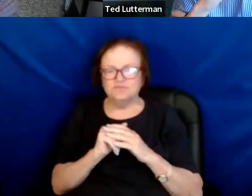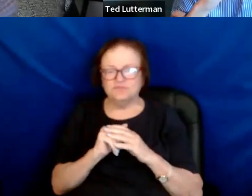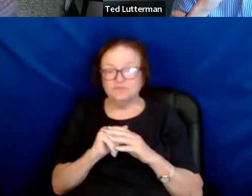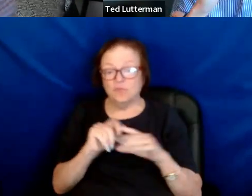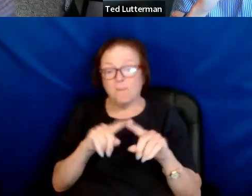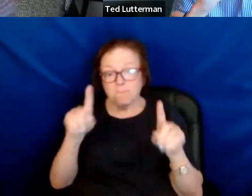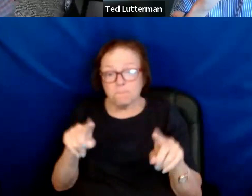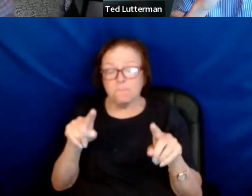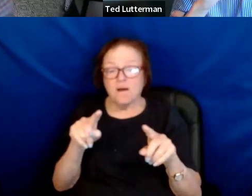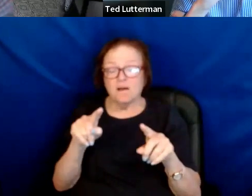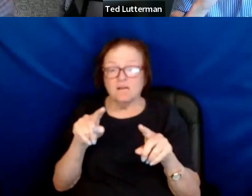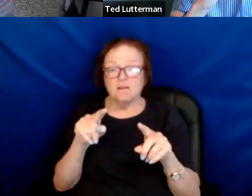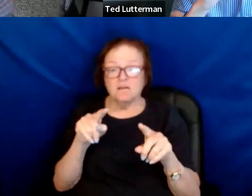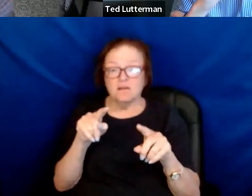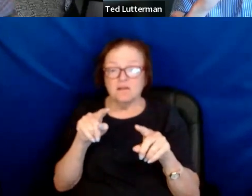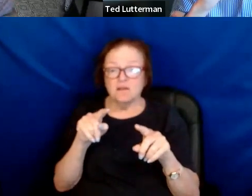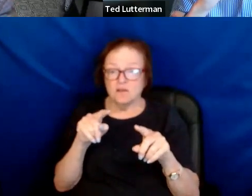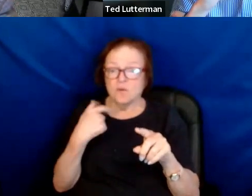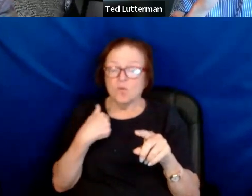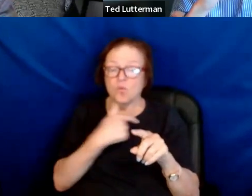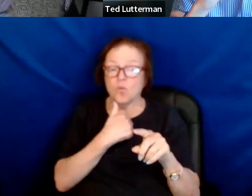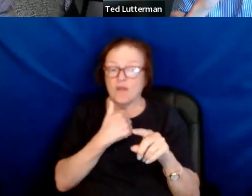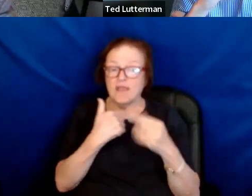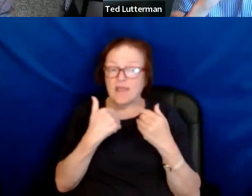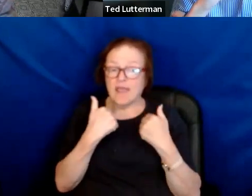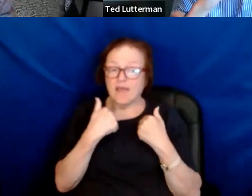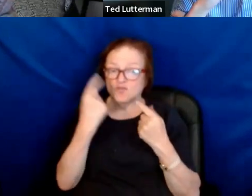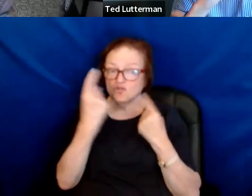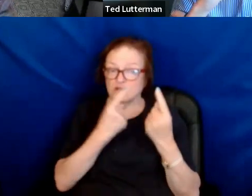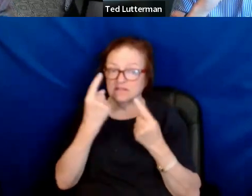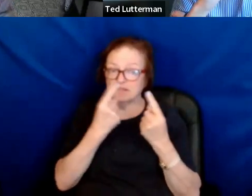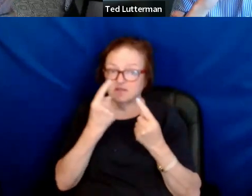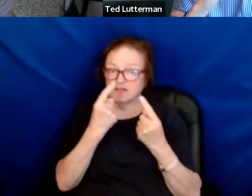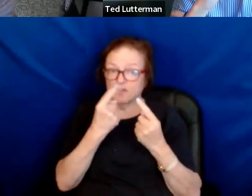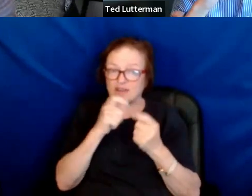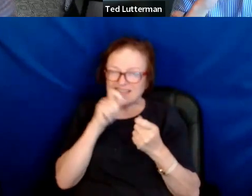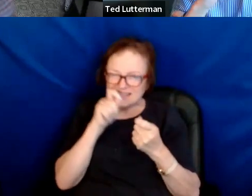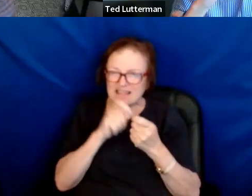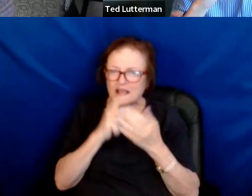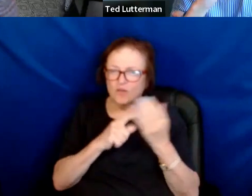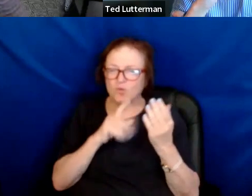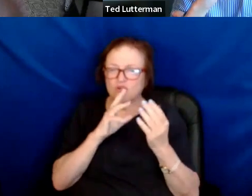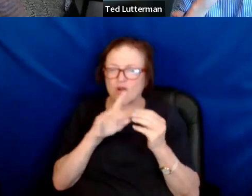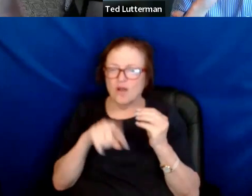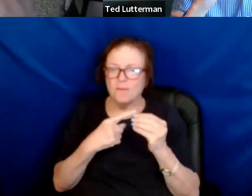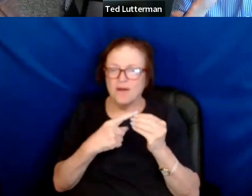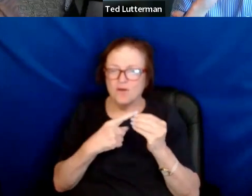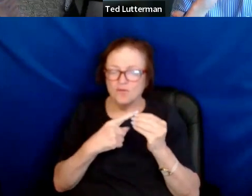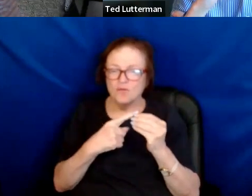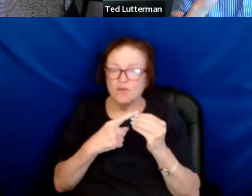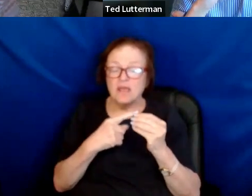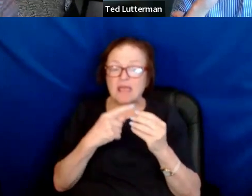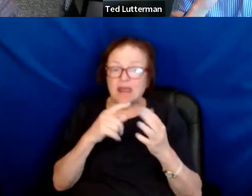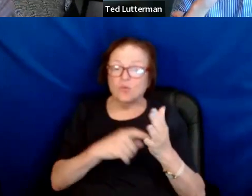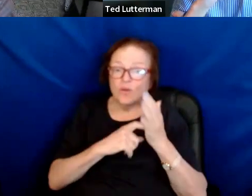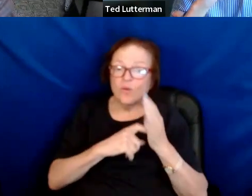But we have to really consider exactly what you're talking about. So, and I think it just takes conversation.